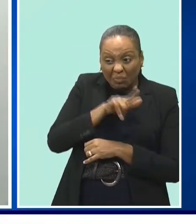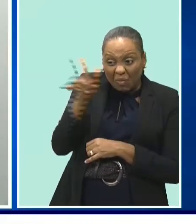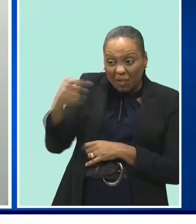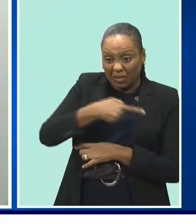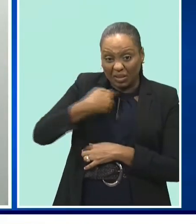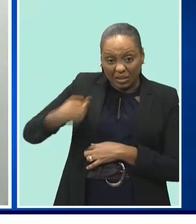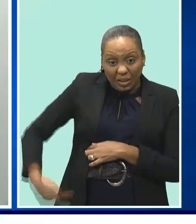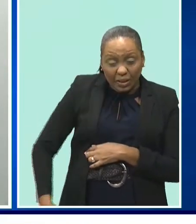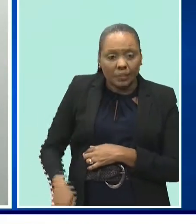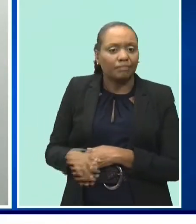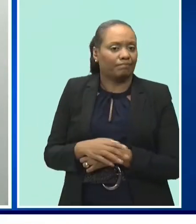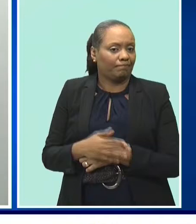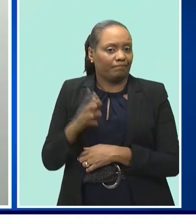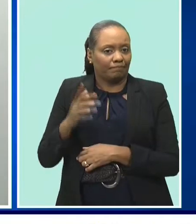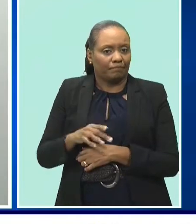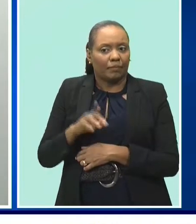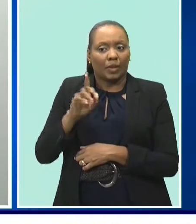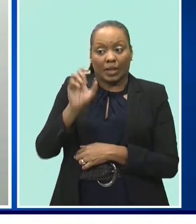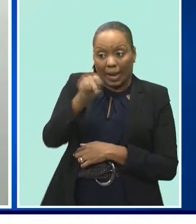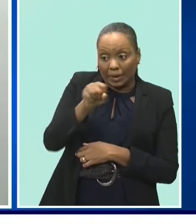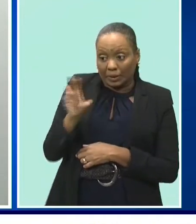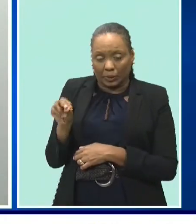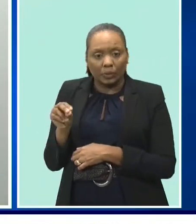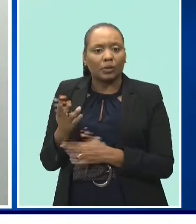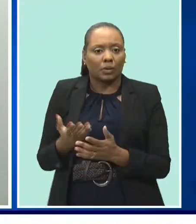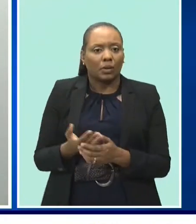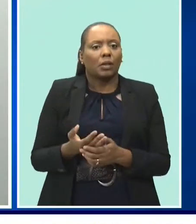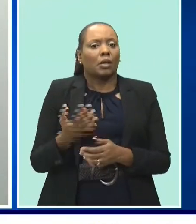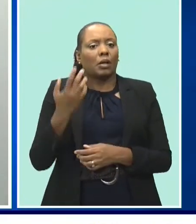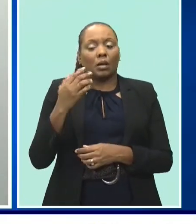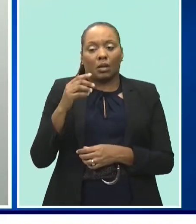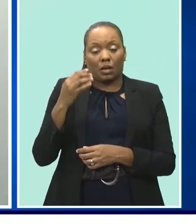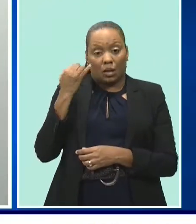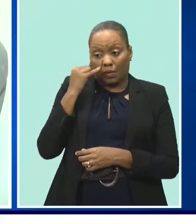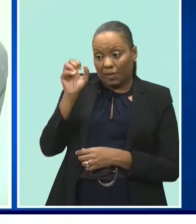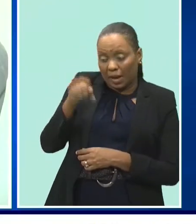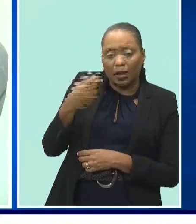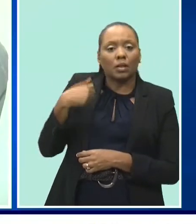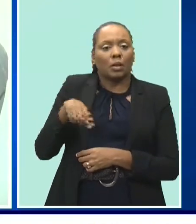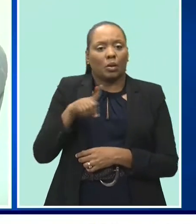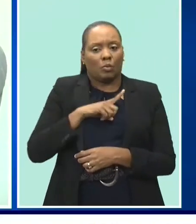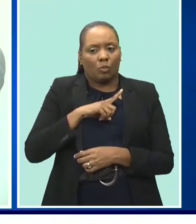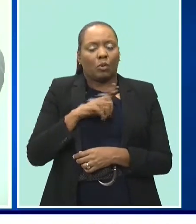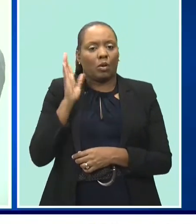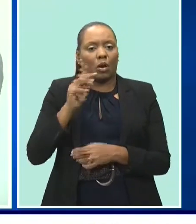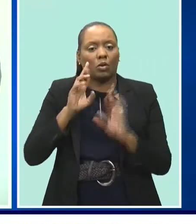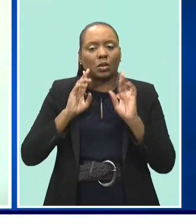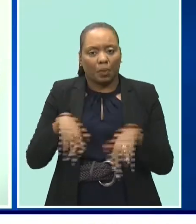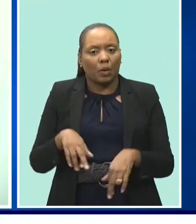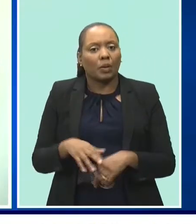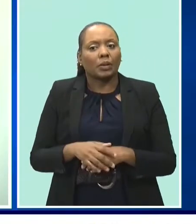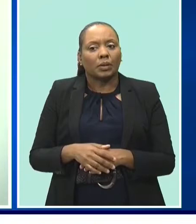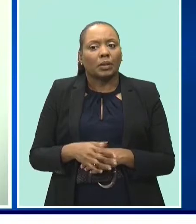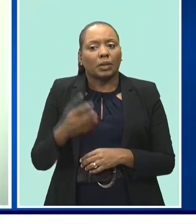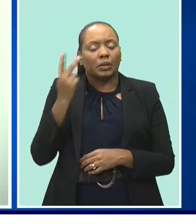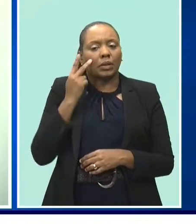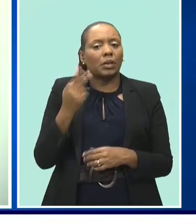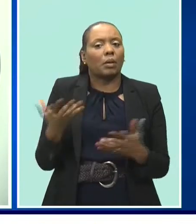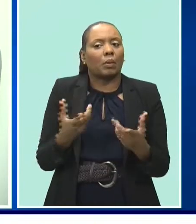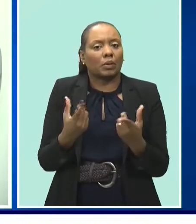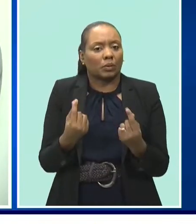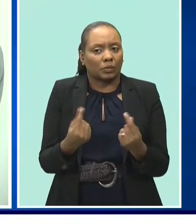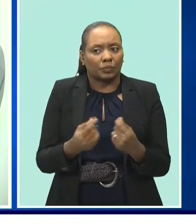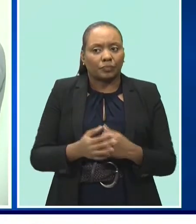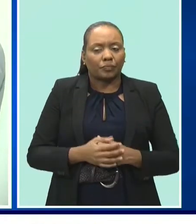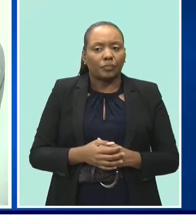at risk, what we will do is either decide if they need admission or take the appropriate steps. And responding to questions about coverage at